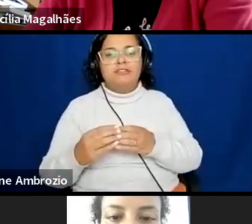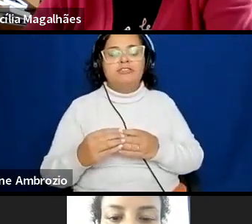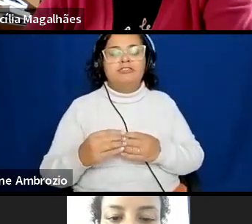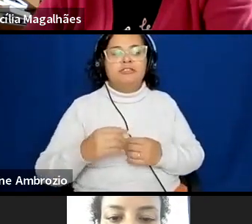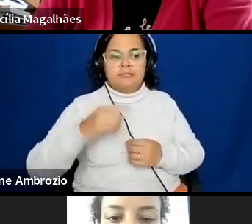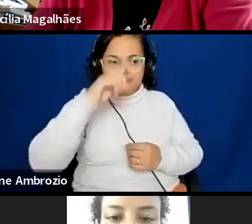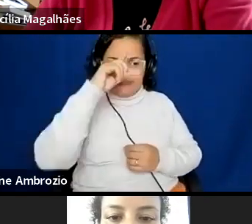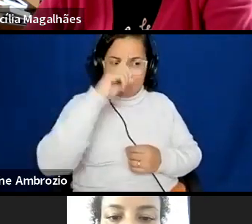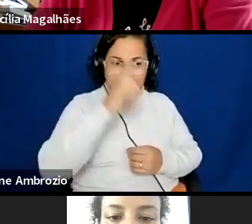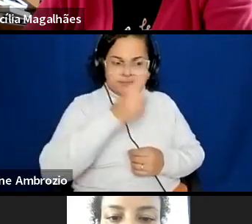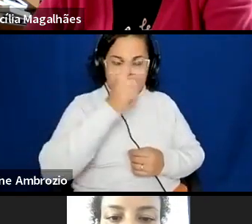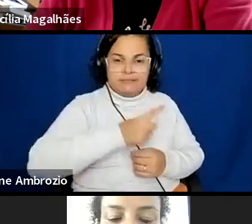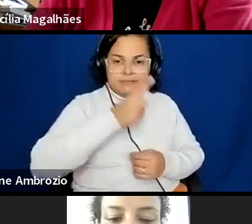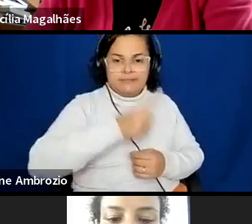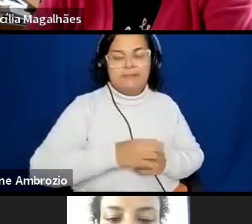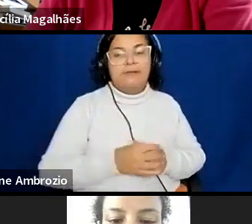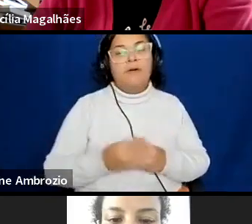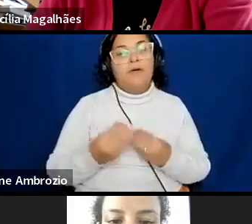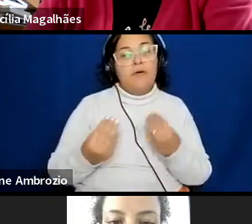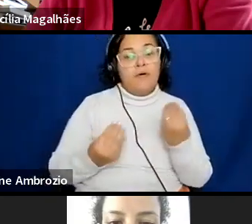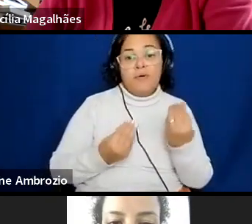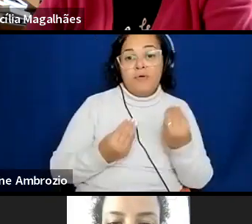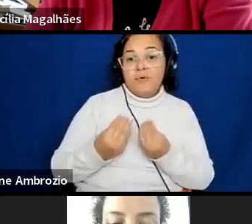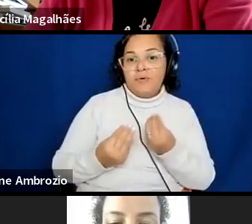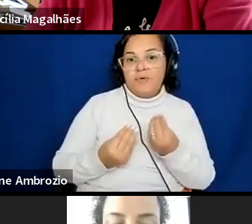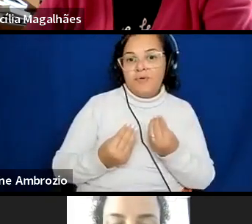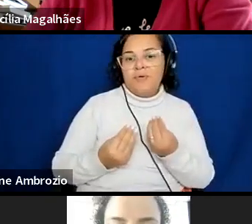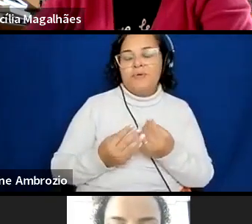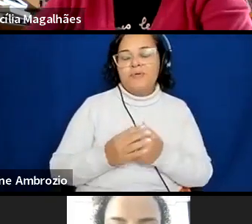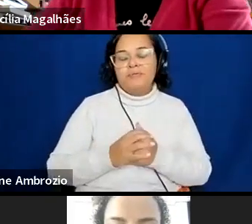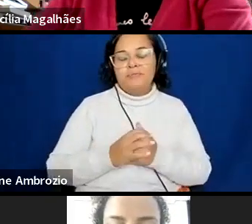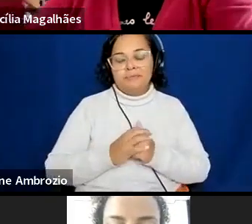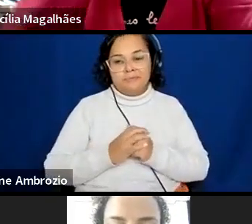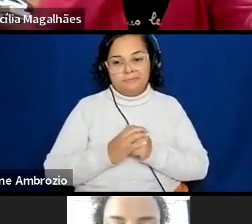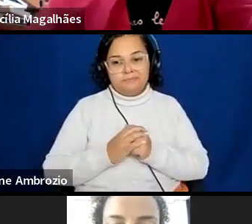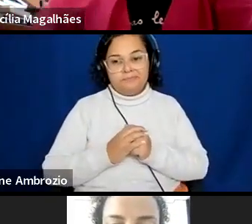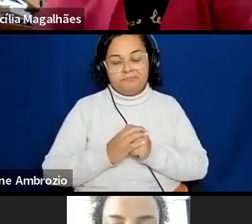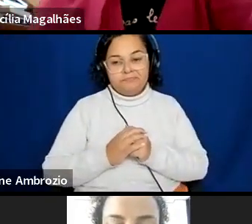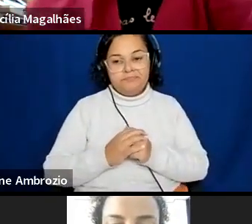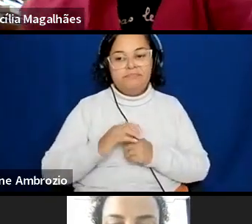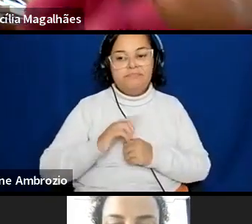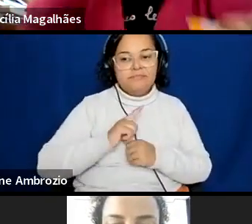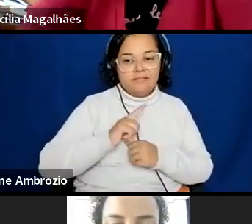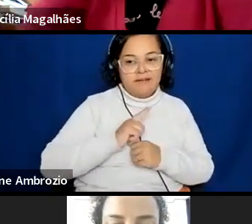intervention by authoritarian states and dictatorial regimes,